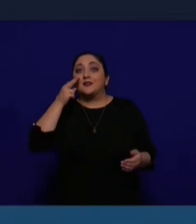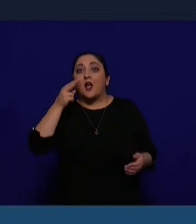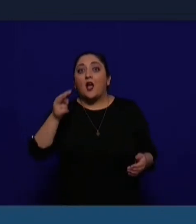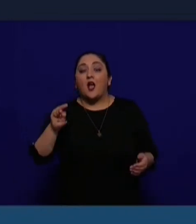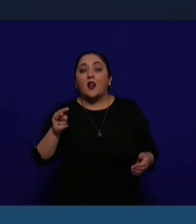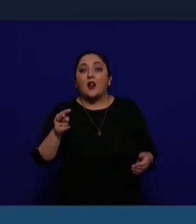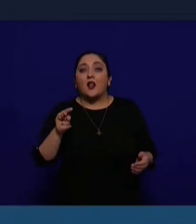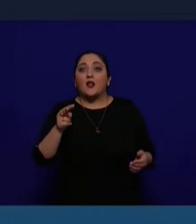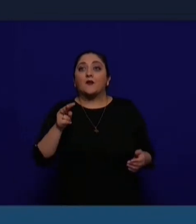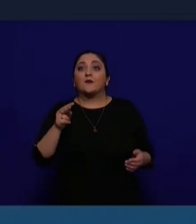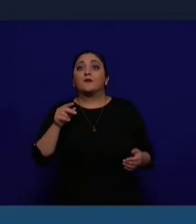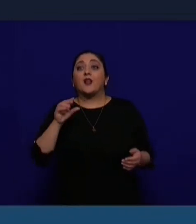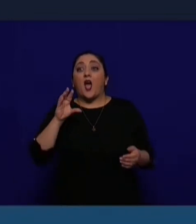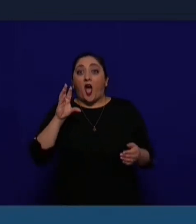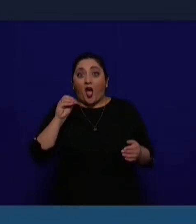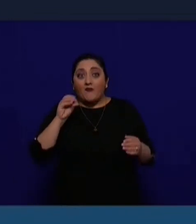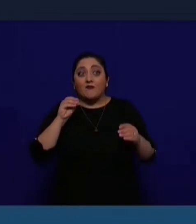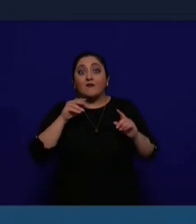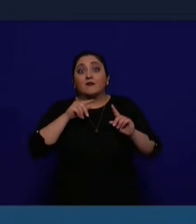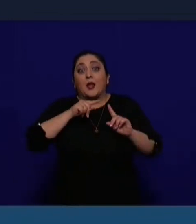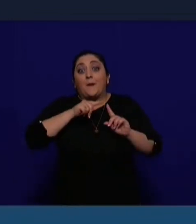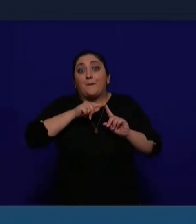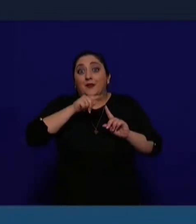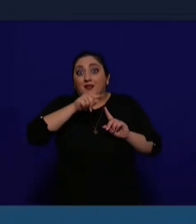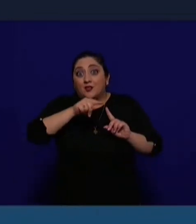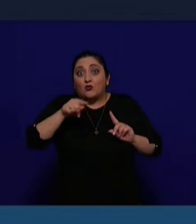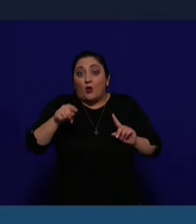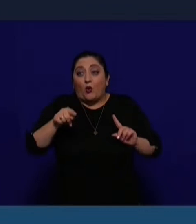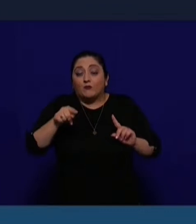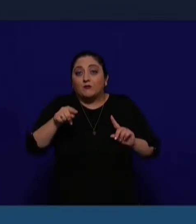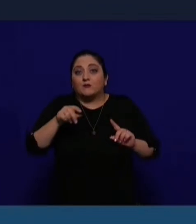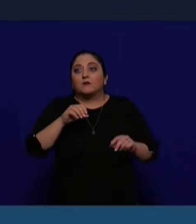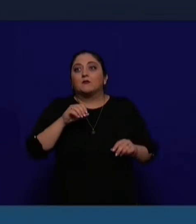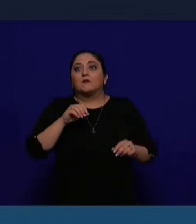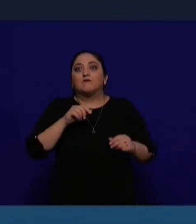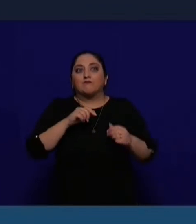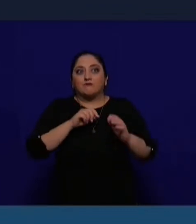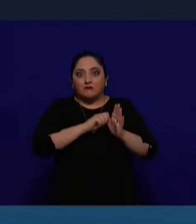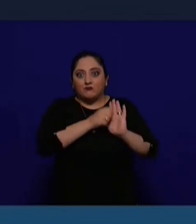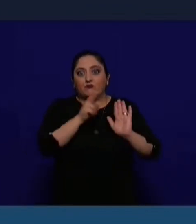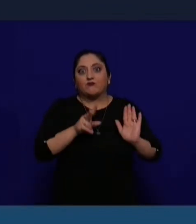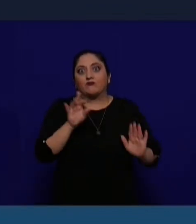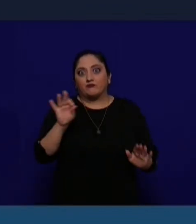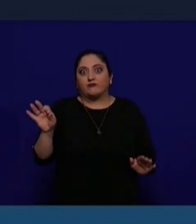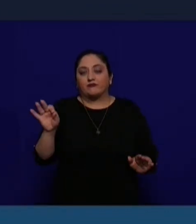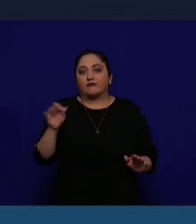ikun il-kaġun tal-maġġor parti tal-każijiet. Net News.